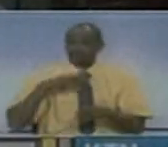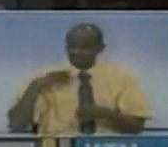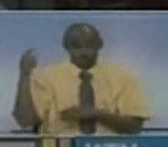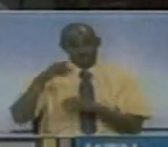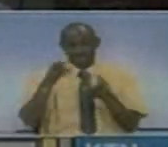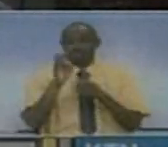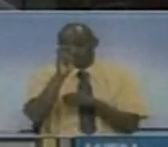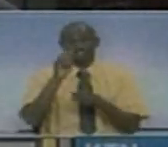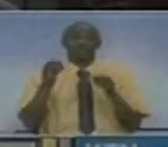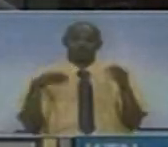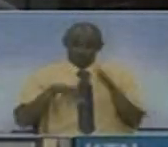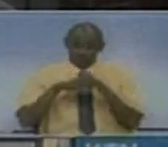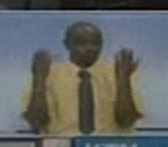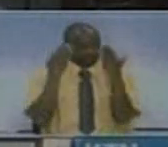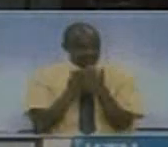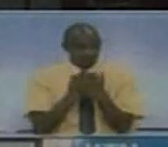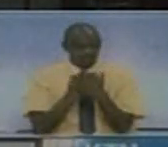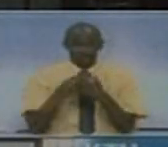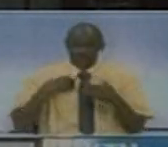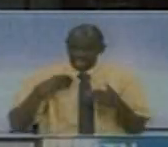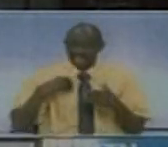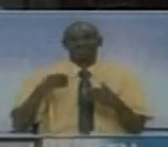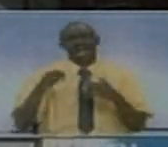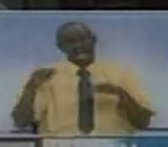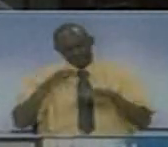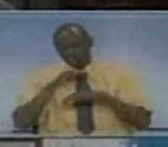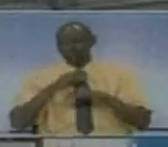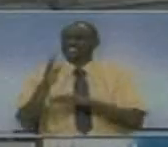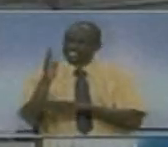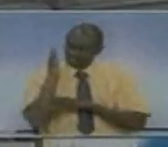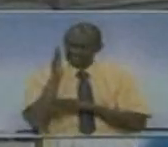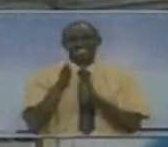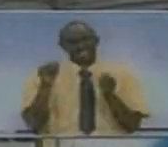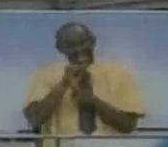coming over at night, and we have ample security checks for them. We have secure parking.